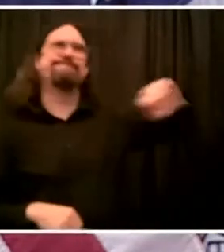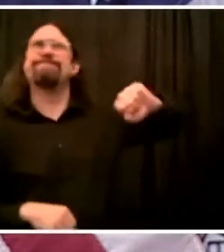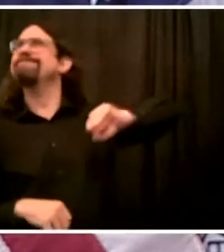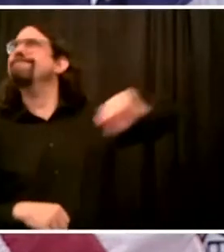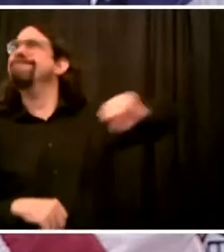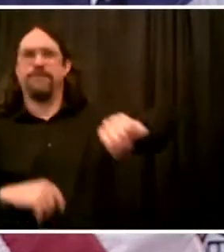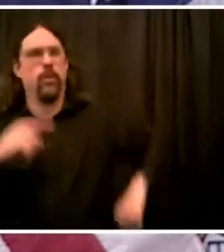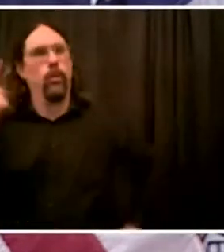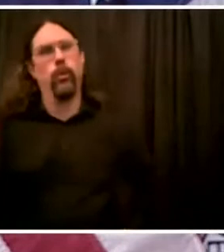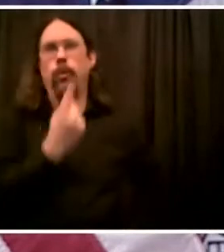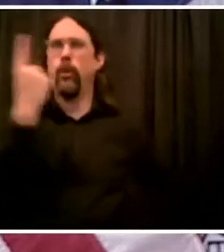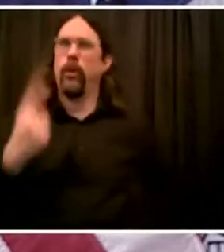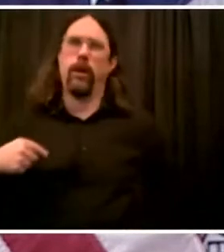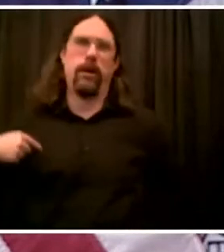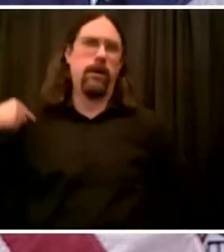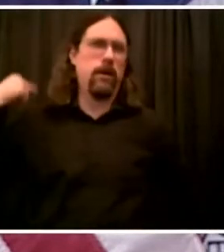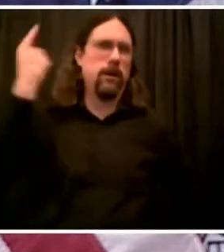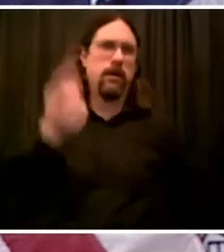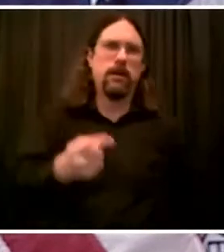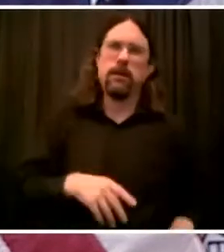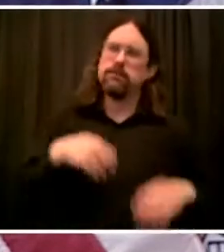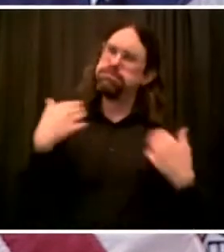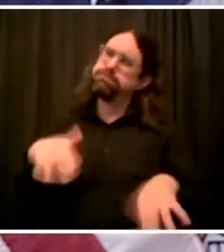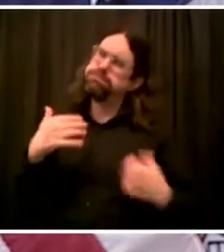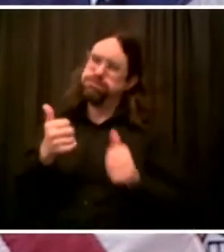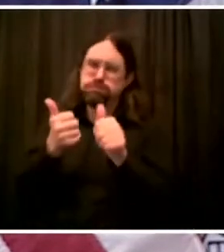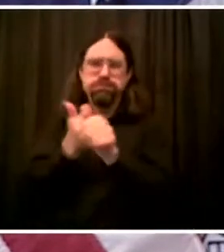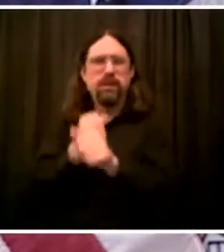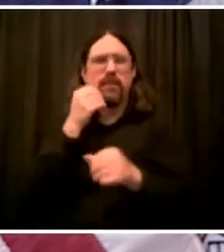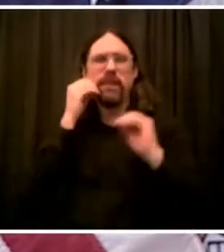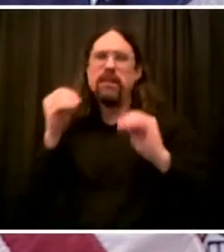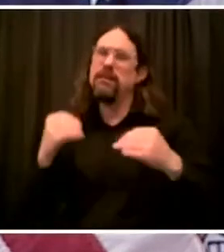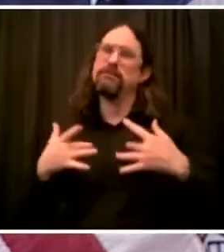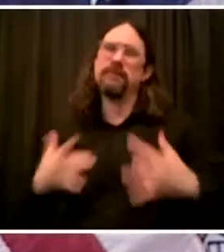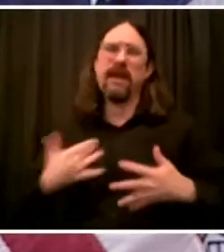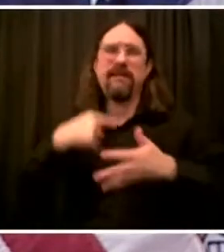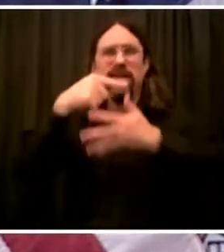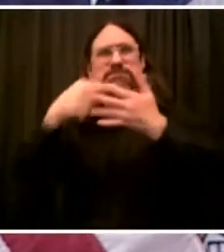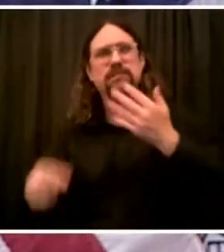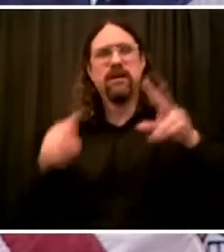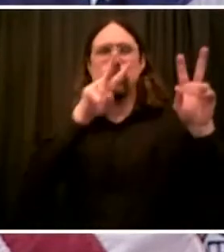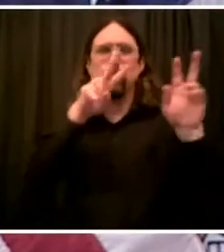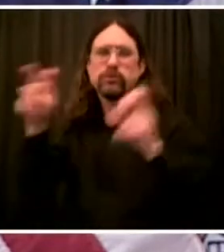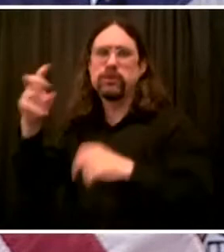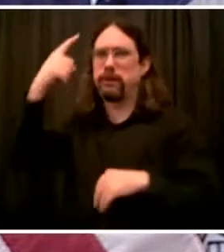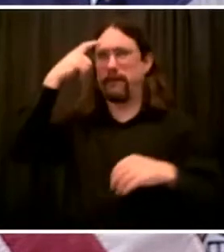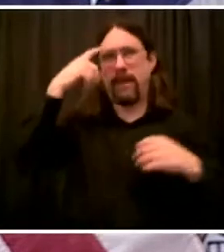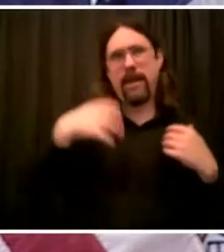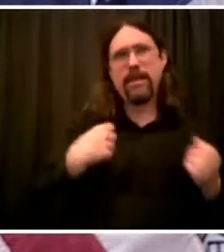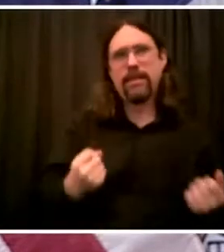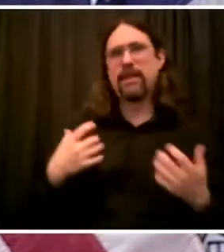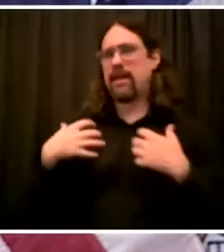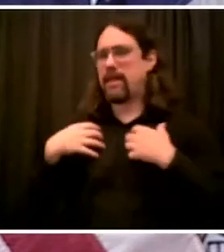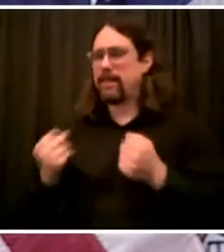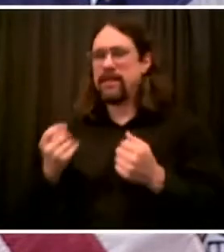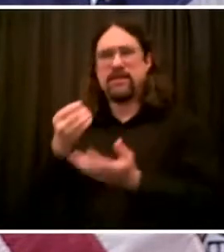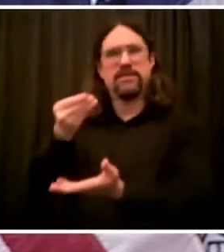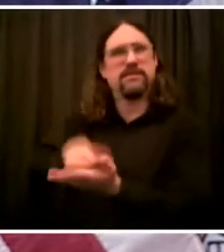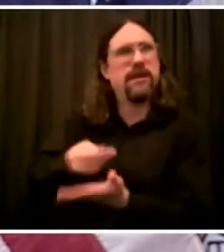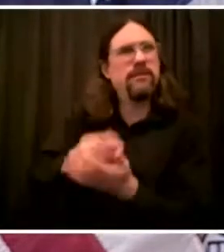If someone accepts help, that is a very good indicator. It doesn't work necessarily the first time, the second time, the 50th